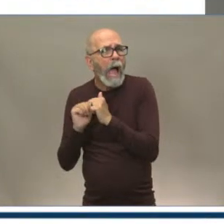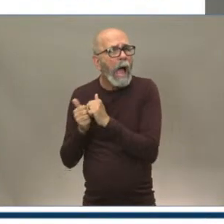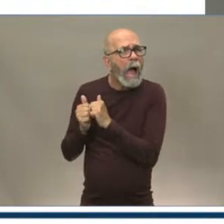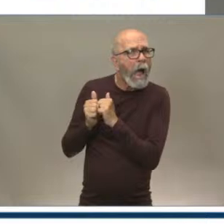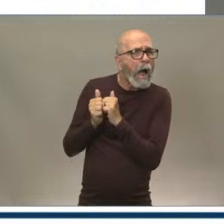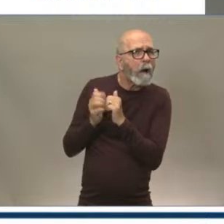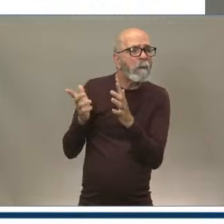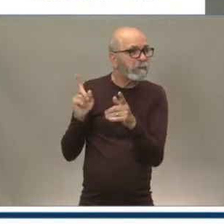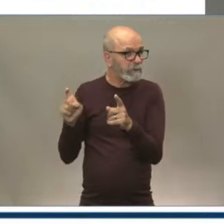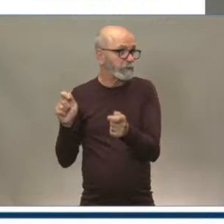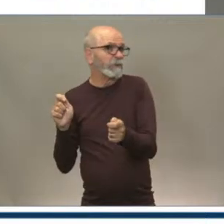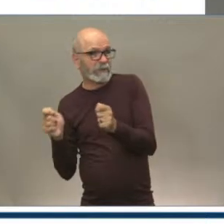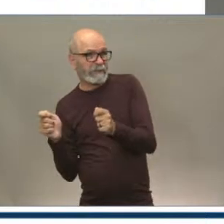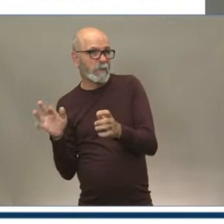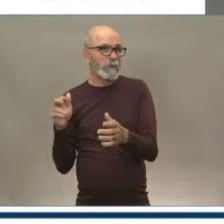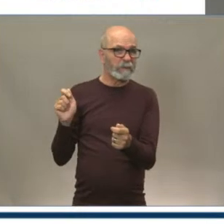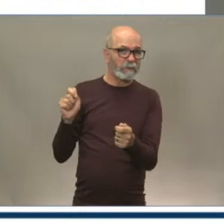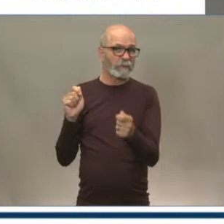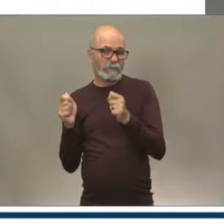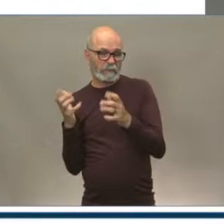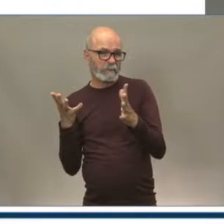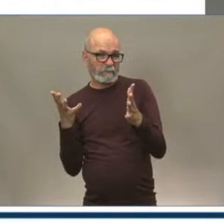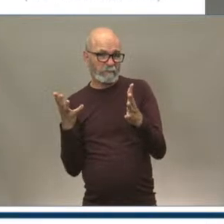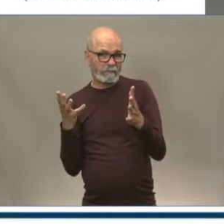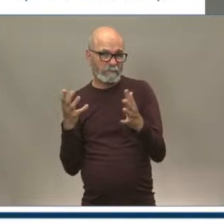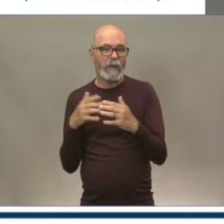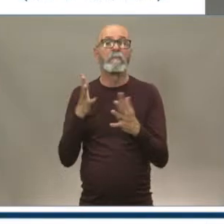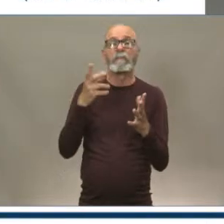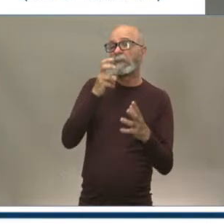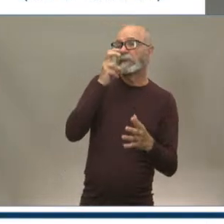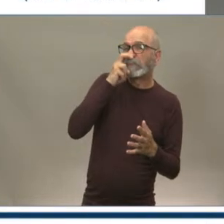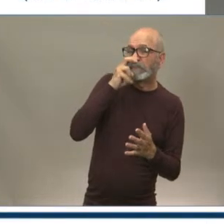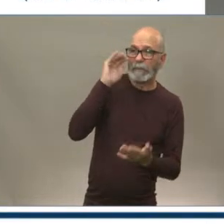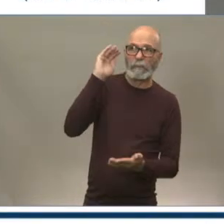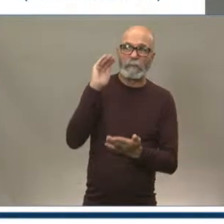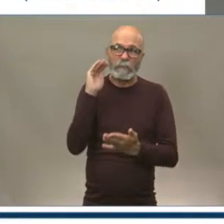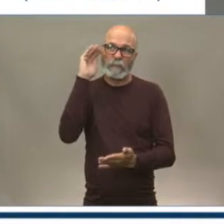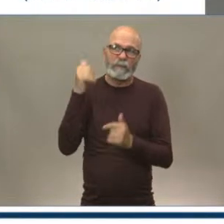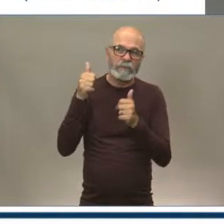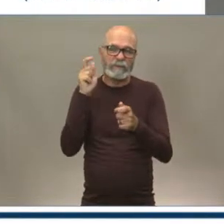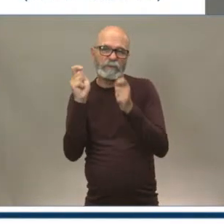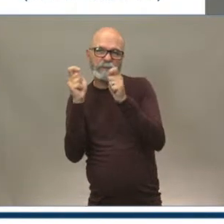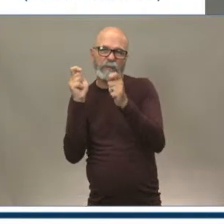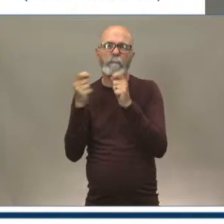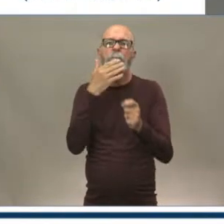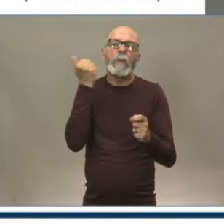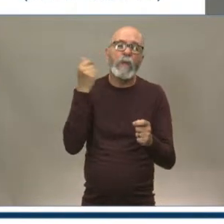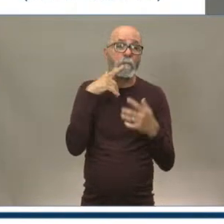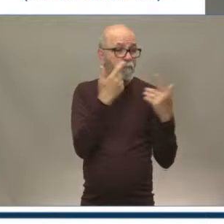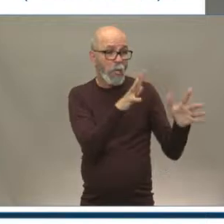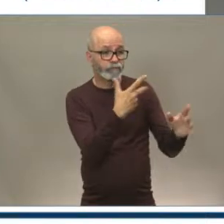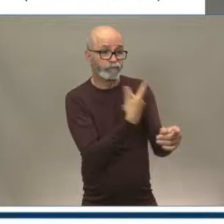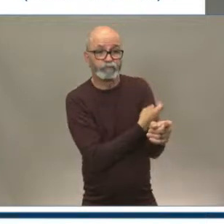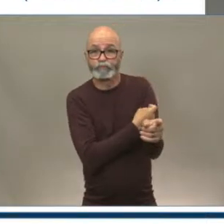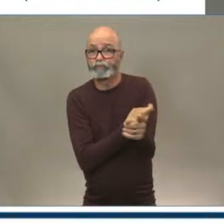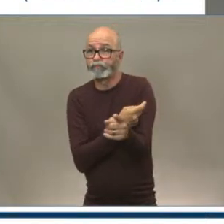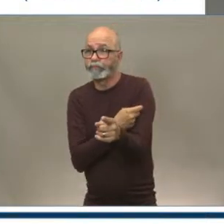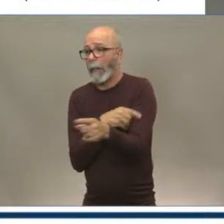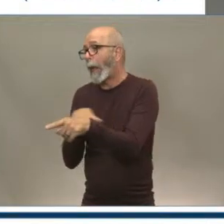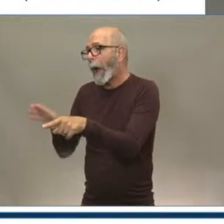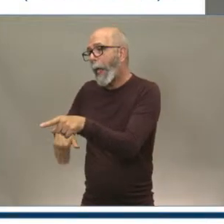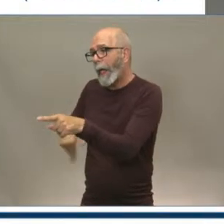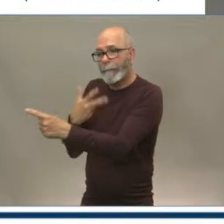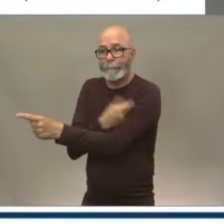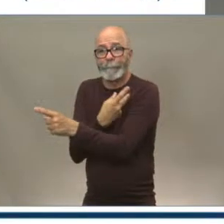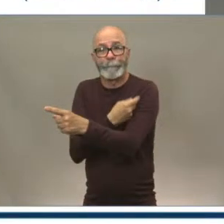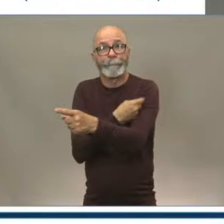modify our public health measures and public health restrictions and differentiate between people who are vaccinated versus unvaccinated. But